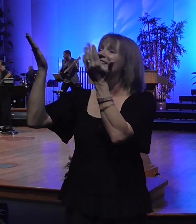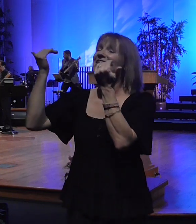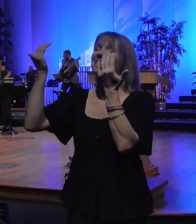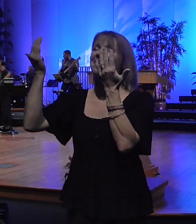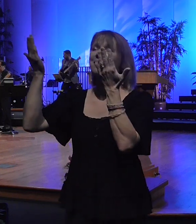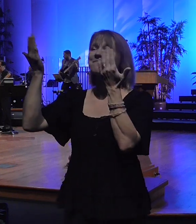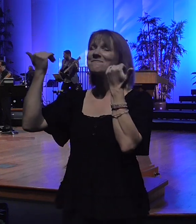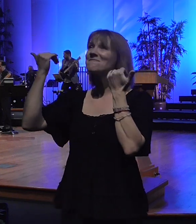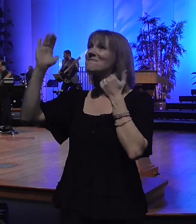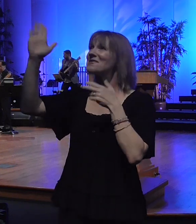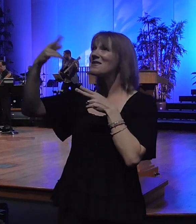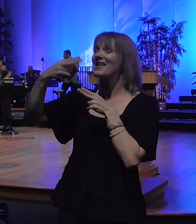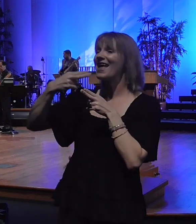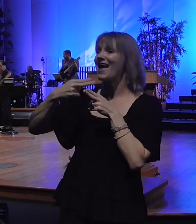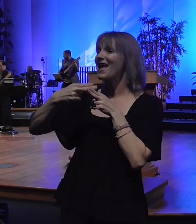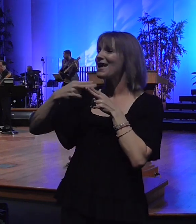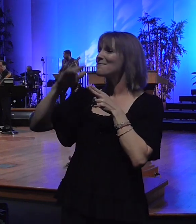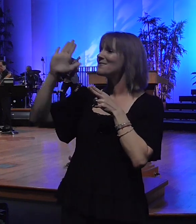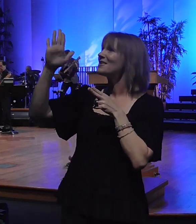Come sign your name